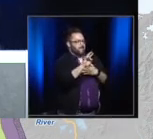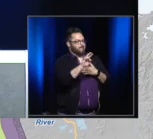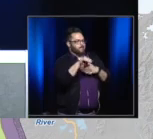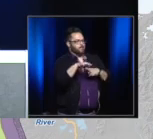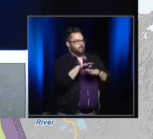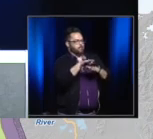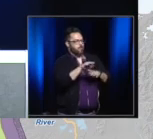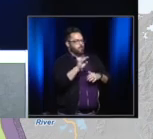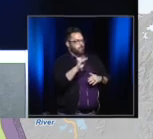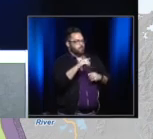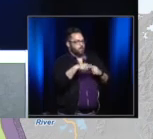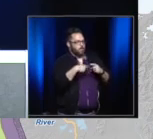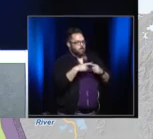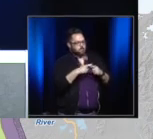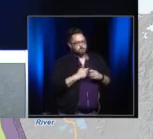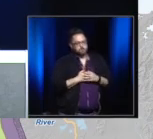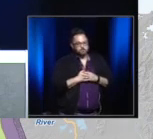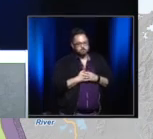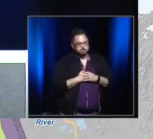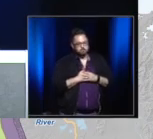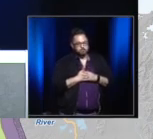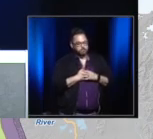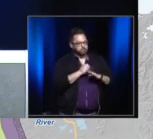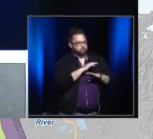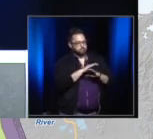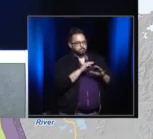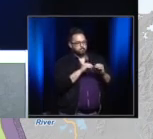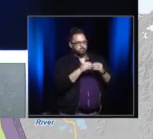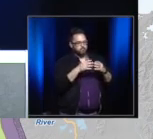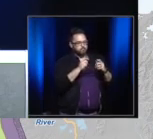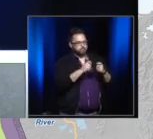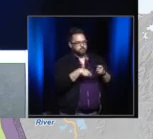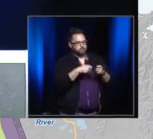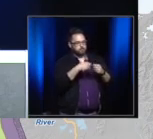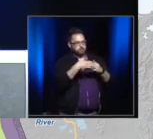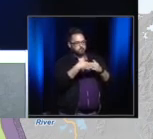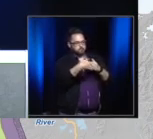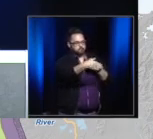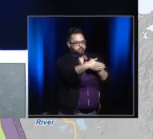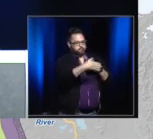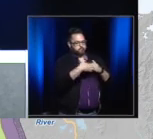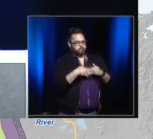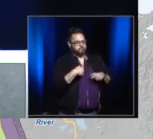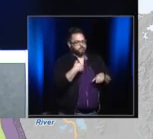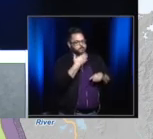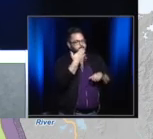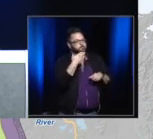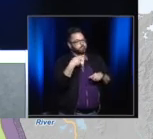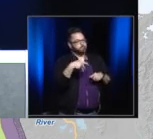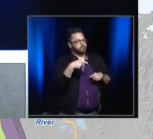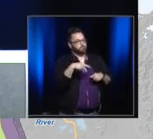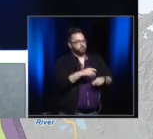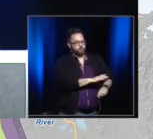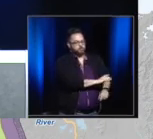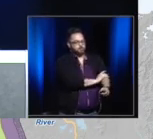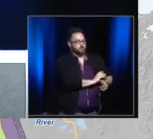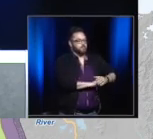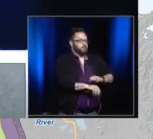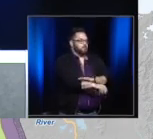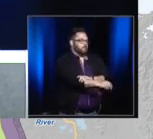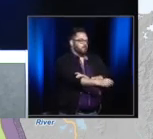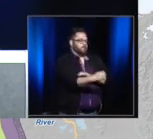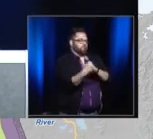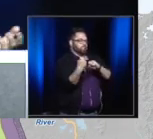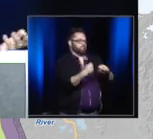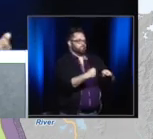the purple, on the dark colour and the purple. This was met with intense resistance by the